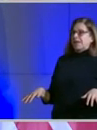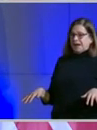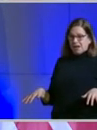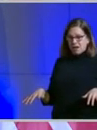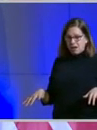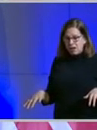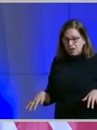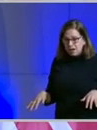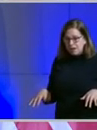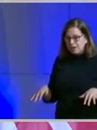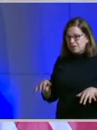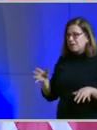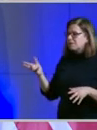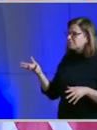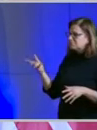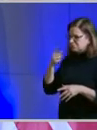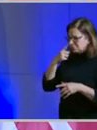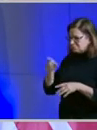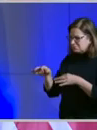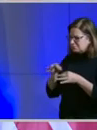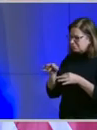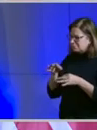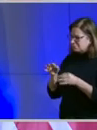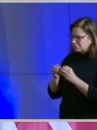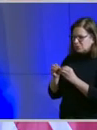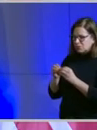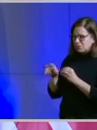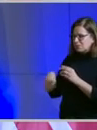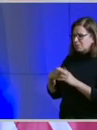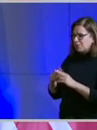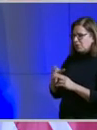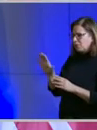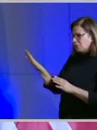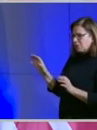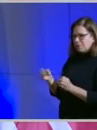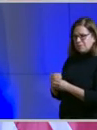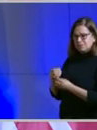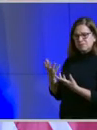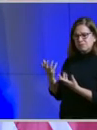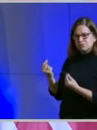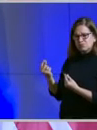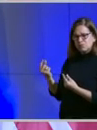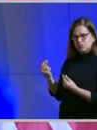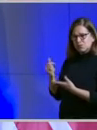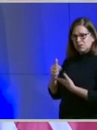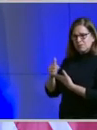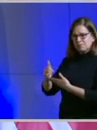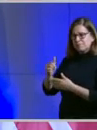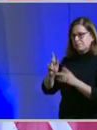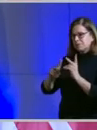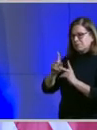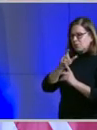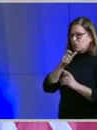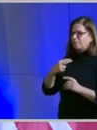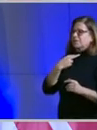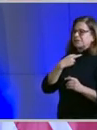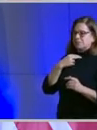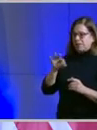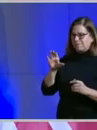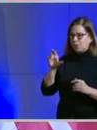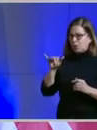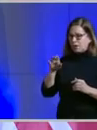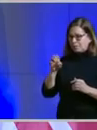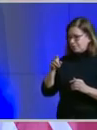of your office in addressing this issue, which Director Lacey touched on earlier, of